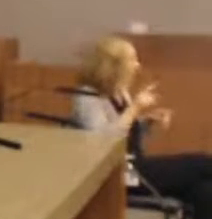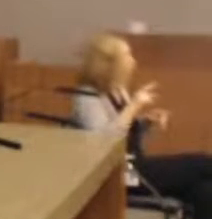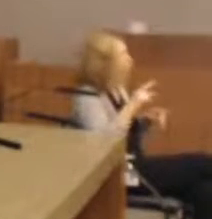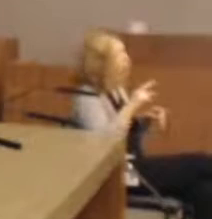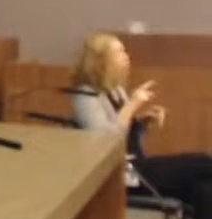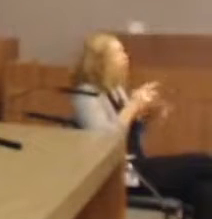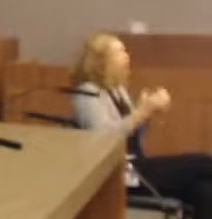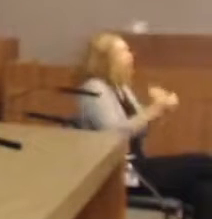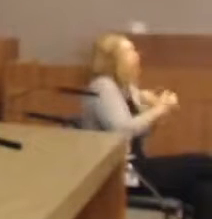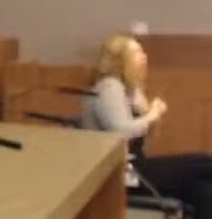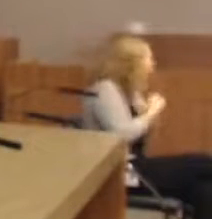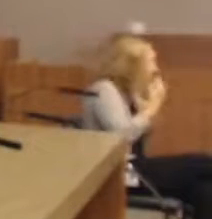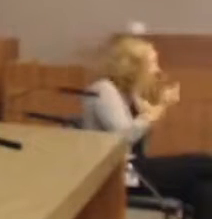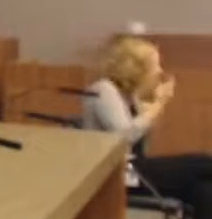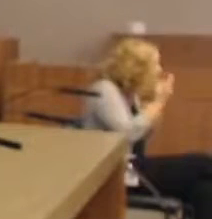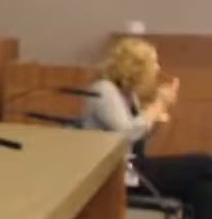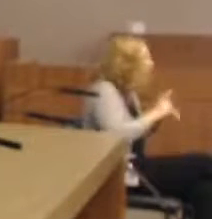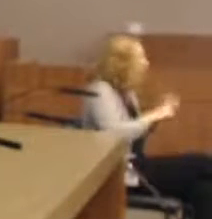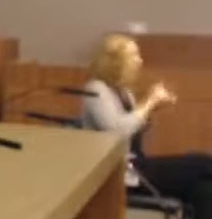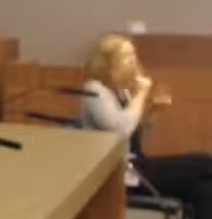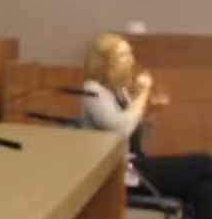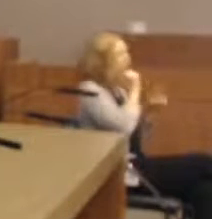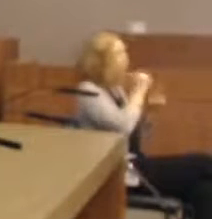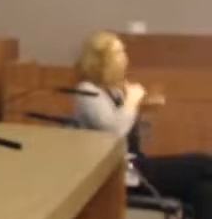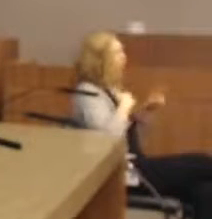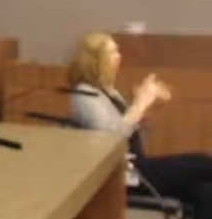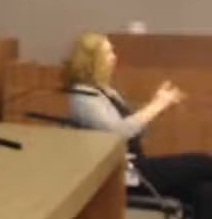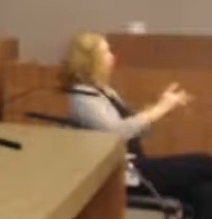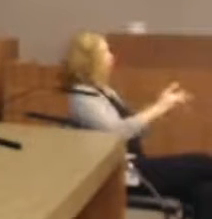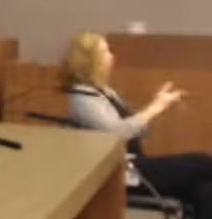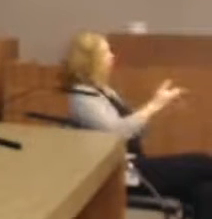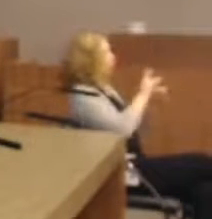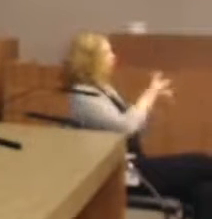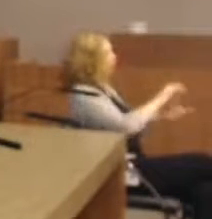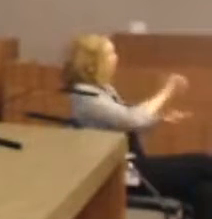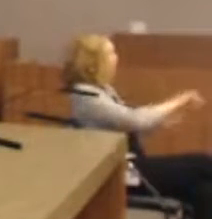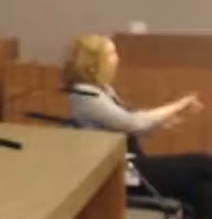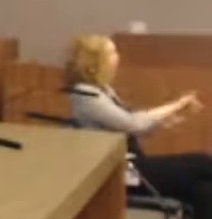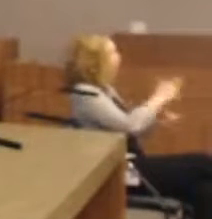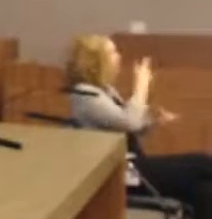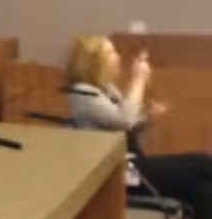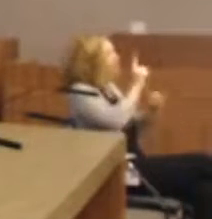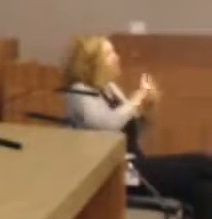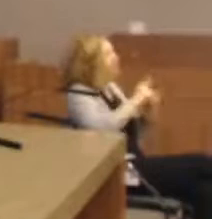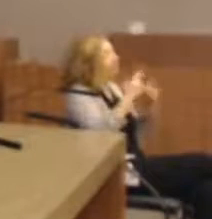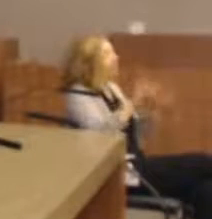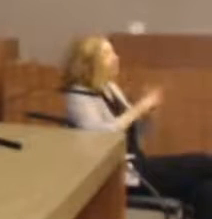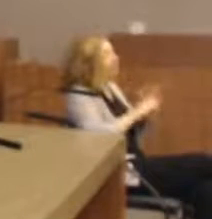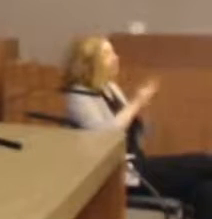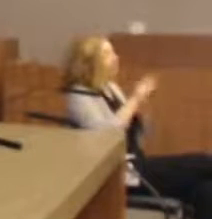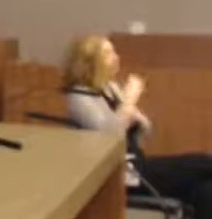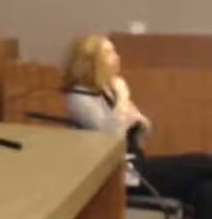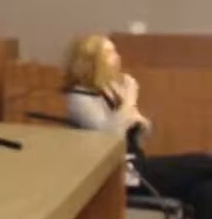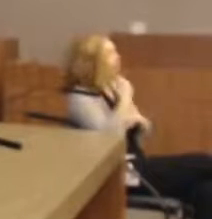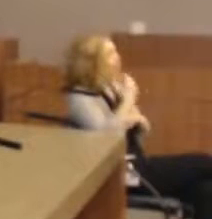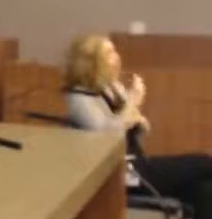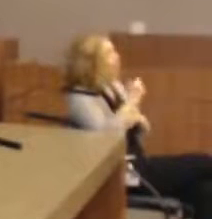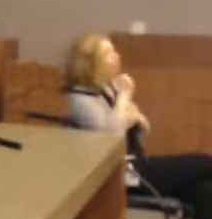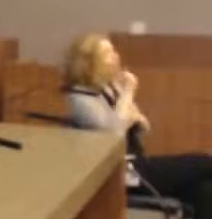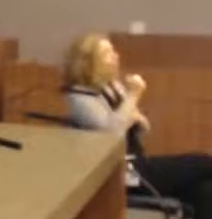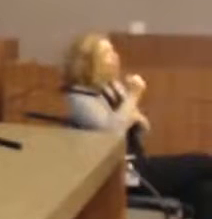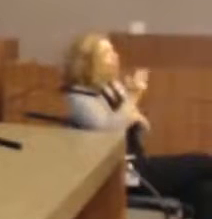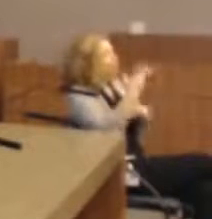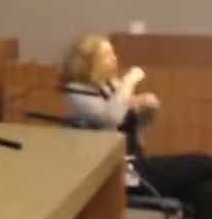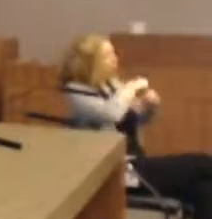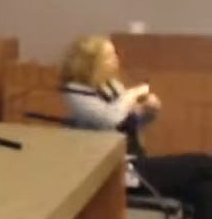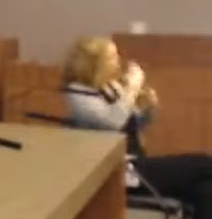know, hugging someone, but you don't have a narrative around that yet, because until you have verbal development, you don't put those memories into